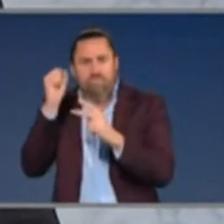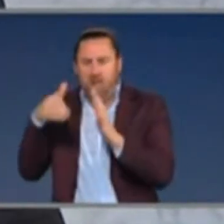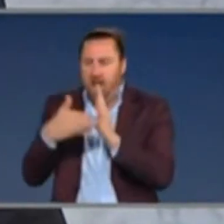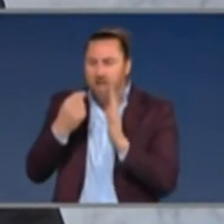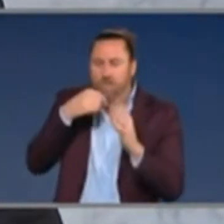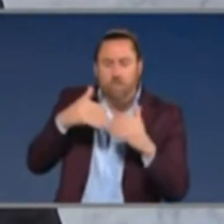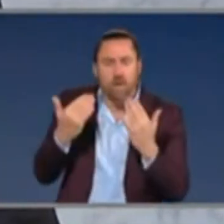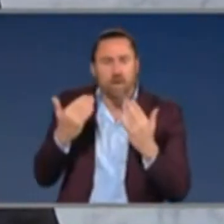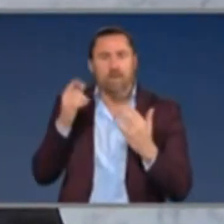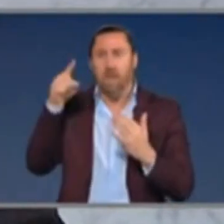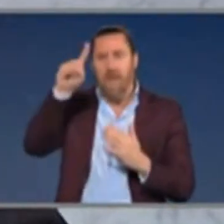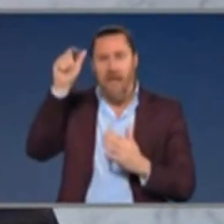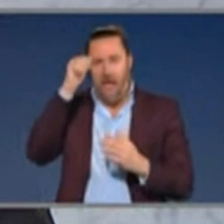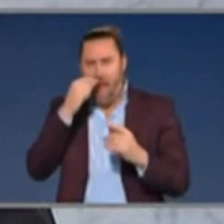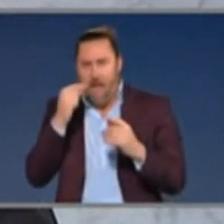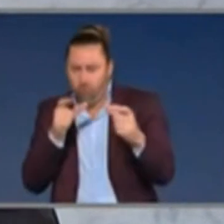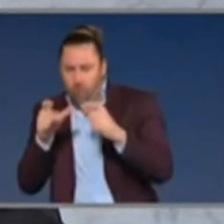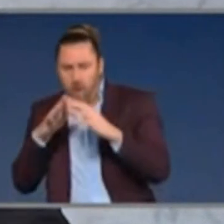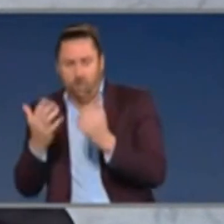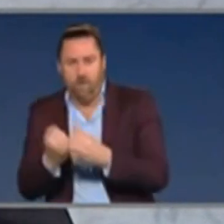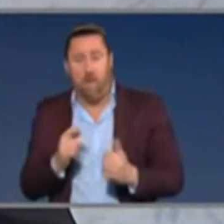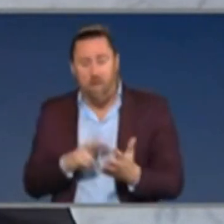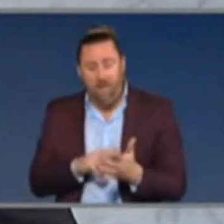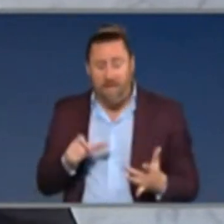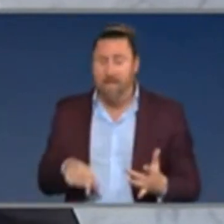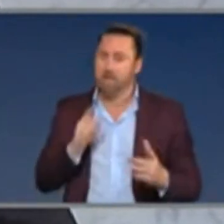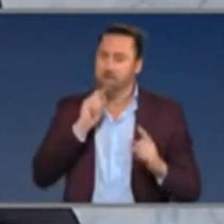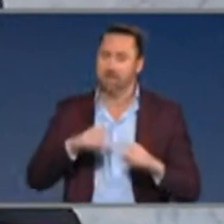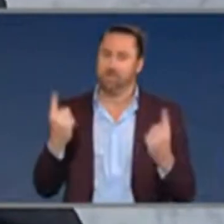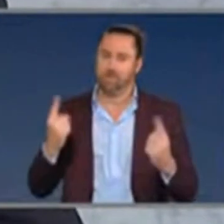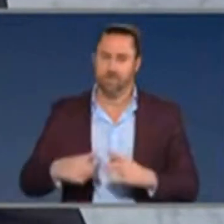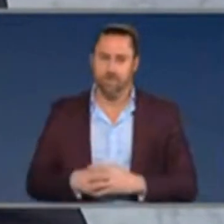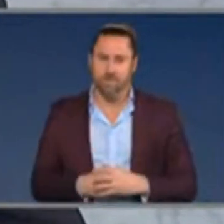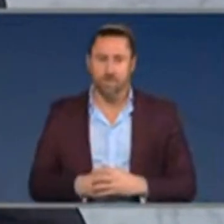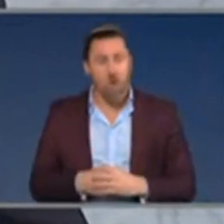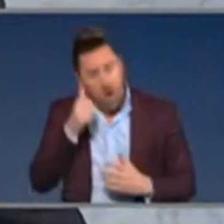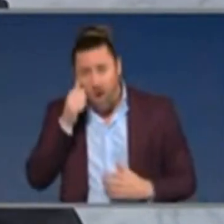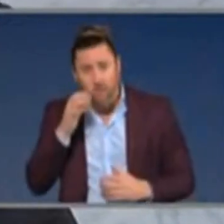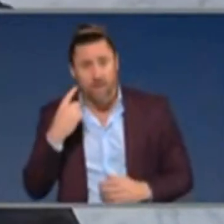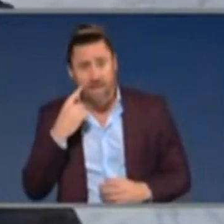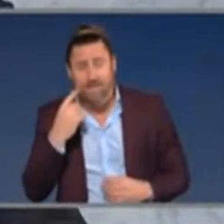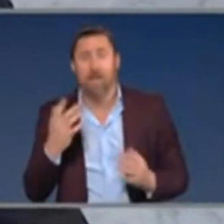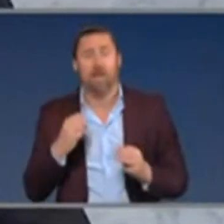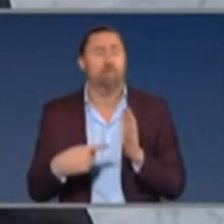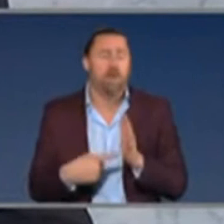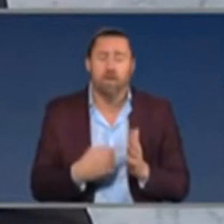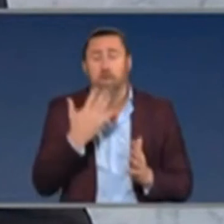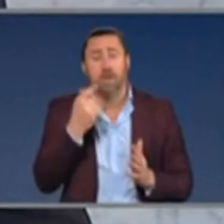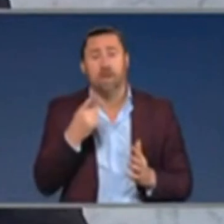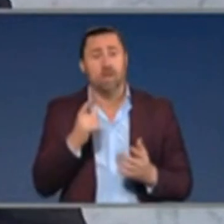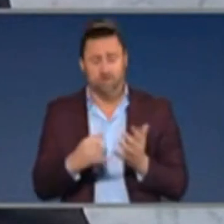24, 48 hours. In Victoria, the challenge is far greater. But all you can do, Chris, is do what we are